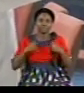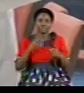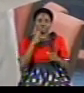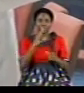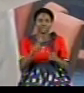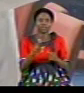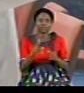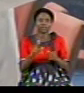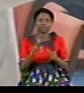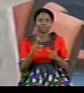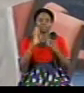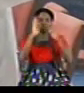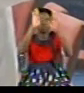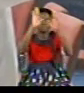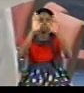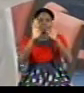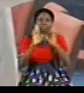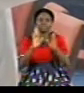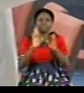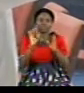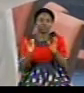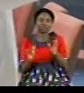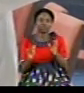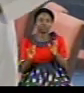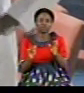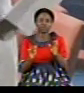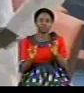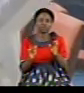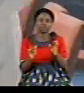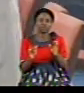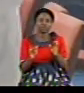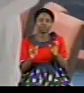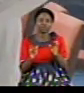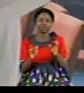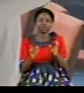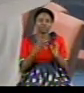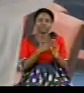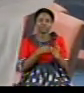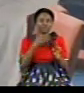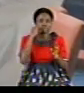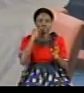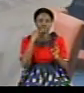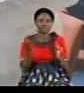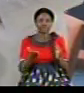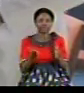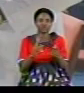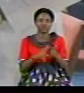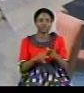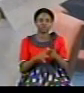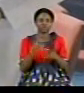for surgery, but God healed her miraculously, and she's here to testify.